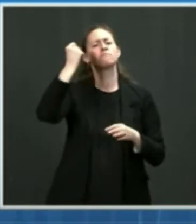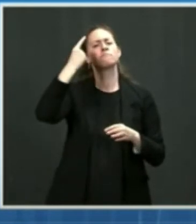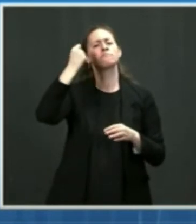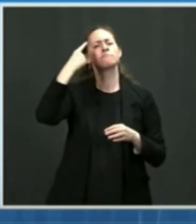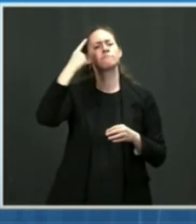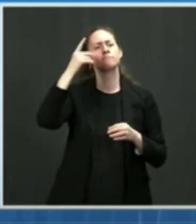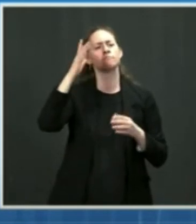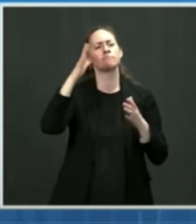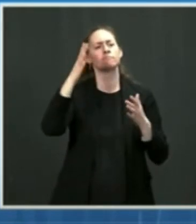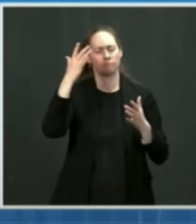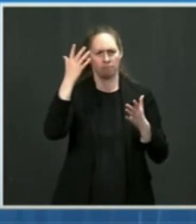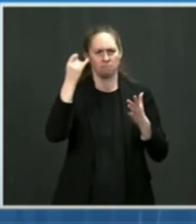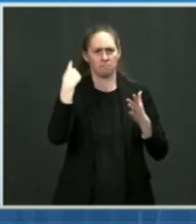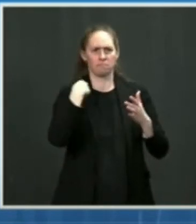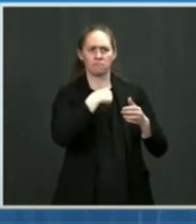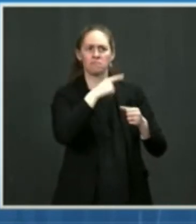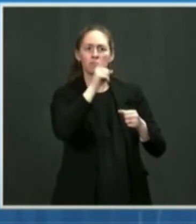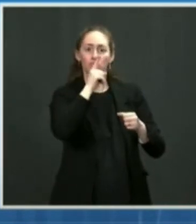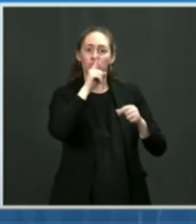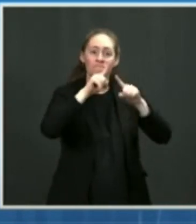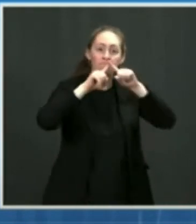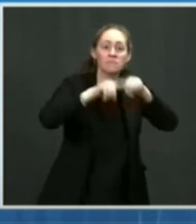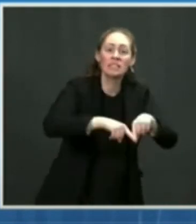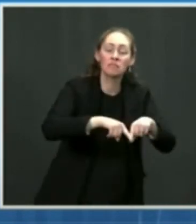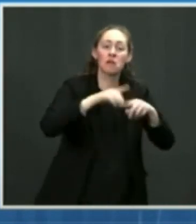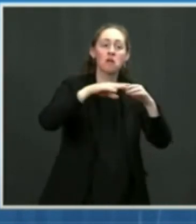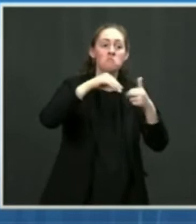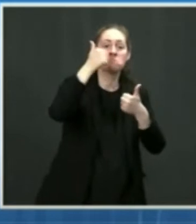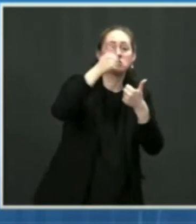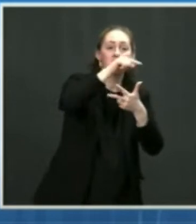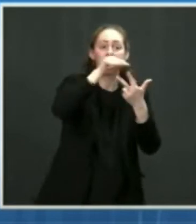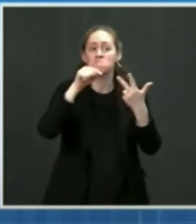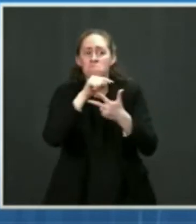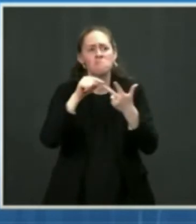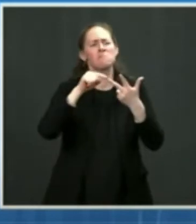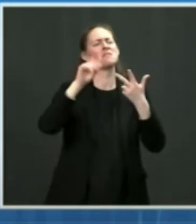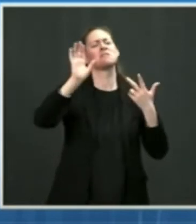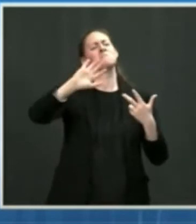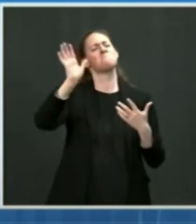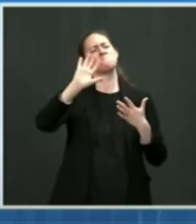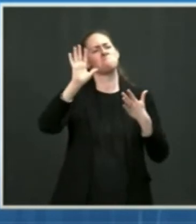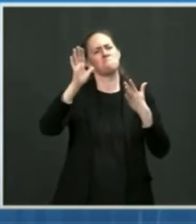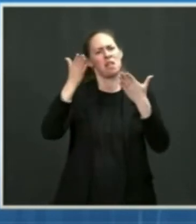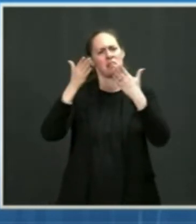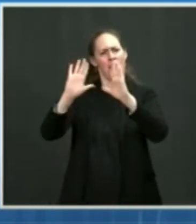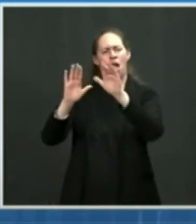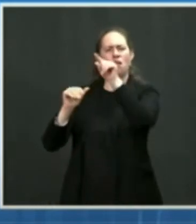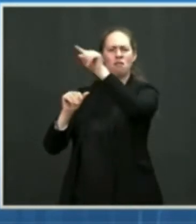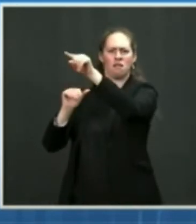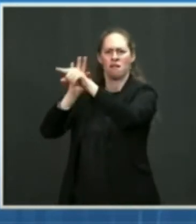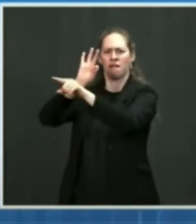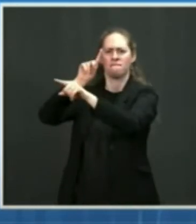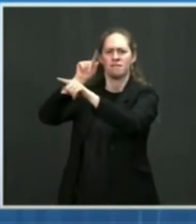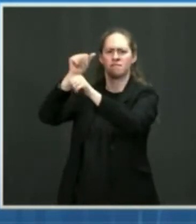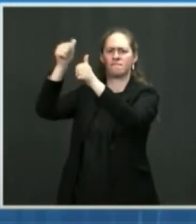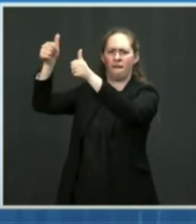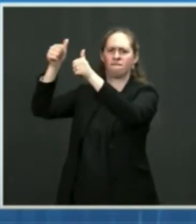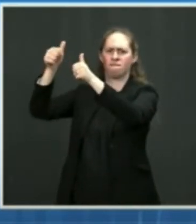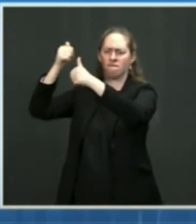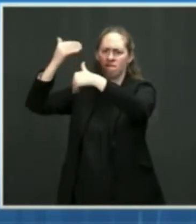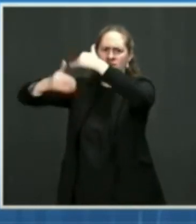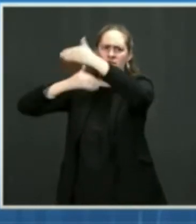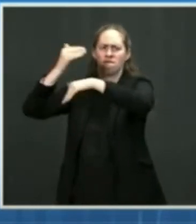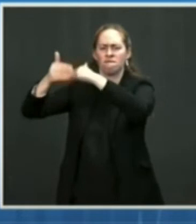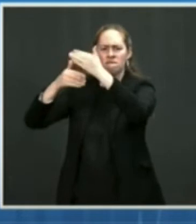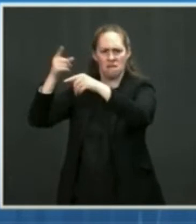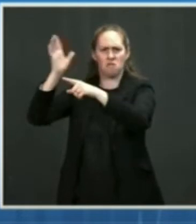this. So the most important thing is just to let the FDA do their work and complete this authorization. We are pleased by the fact